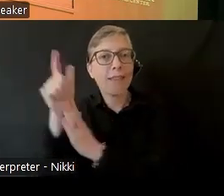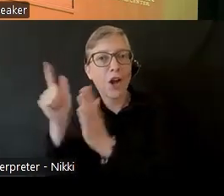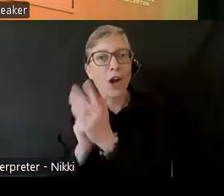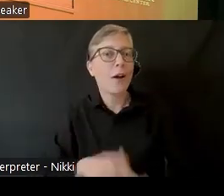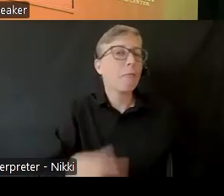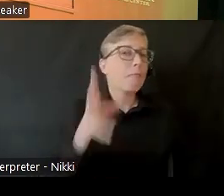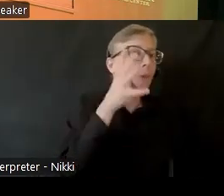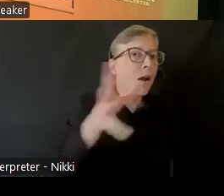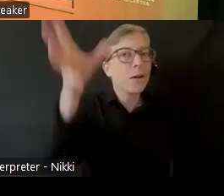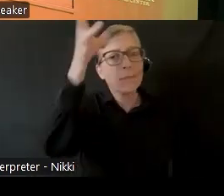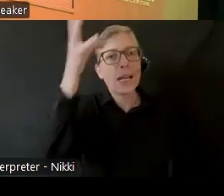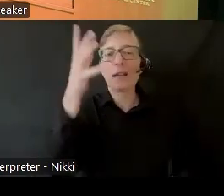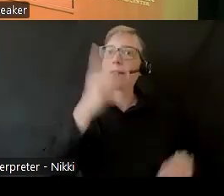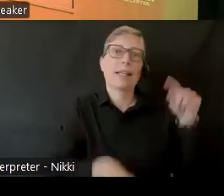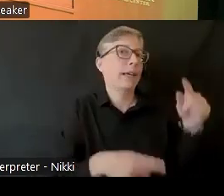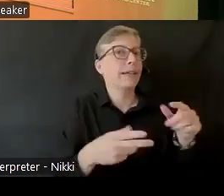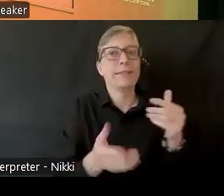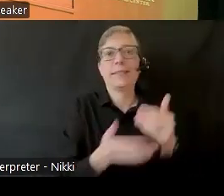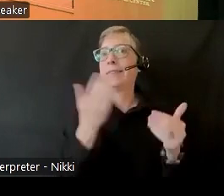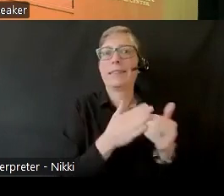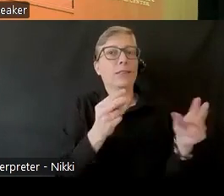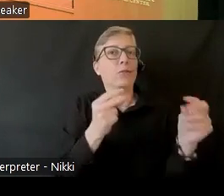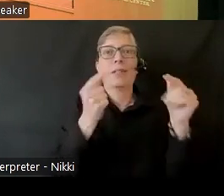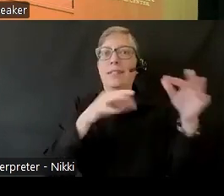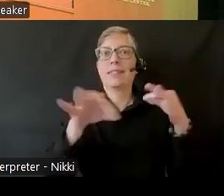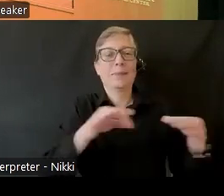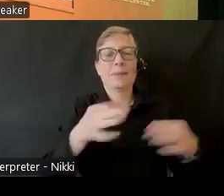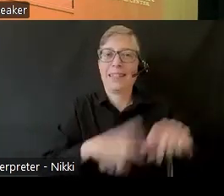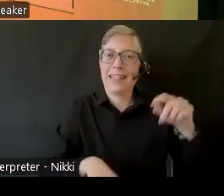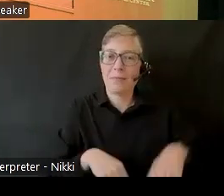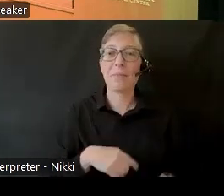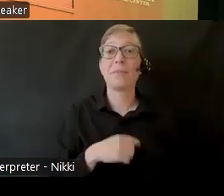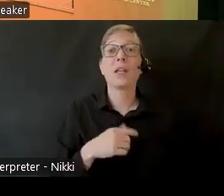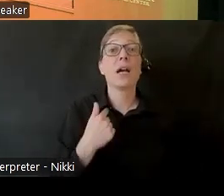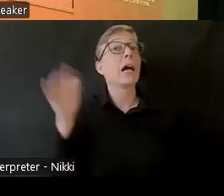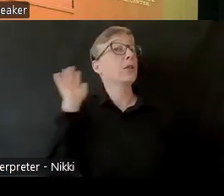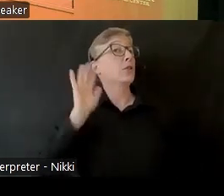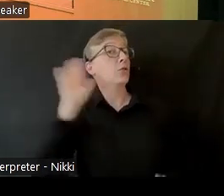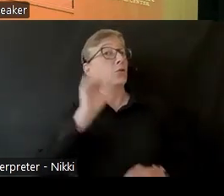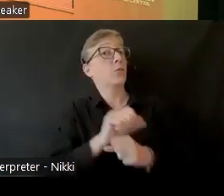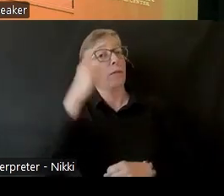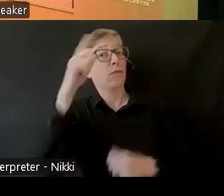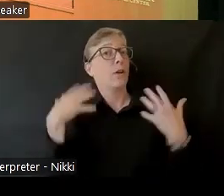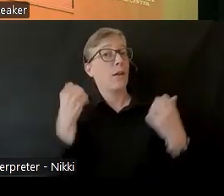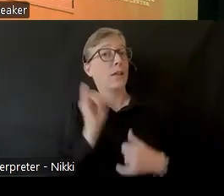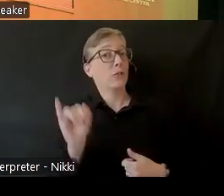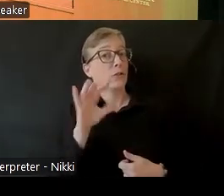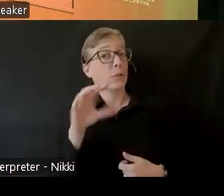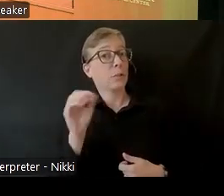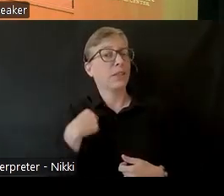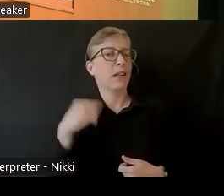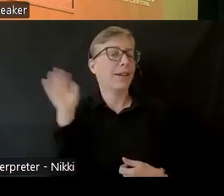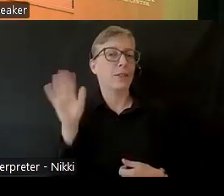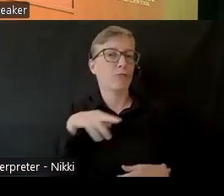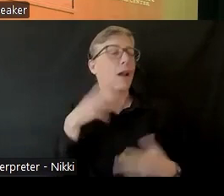it within just 10 seconds. It's tough. So I just say I used to work for health insurance companies a lot. So I just say, I just work for the insurance company.